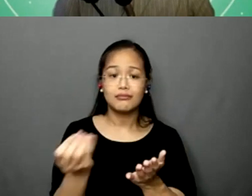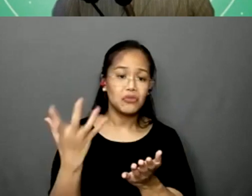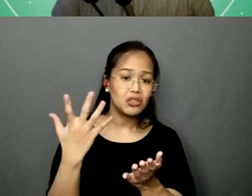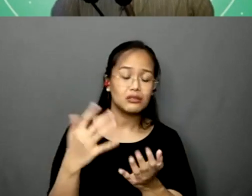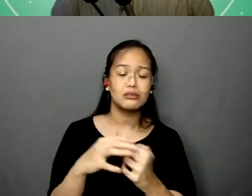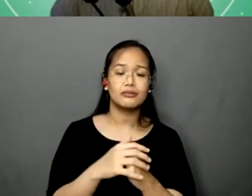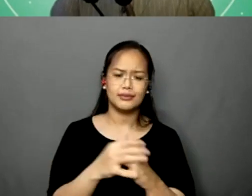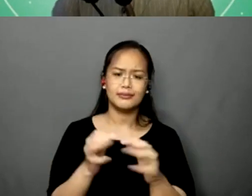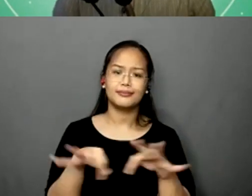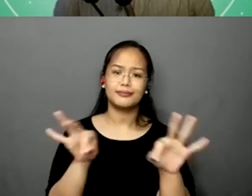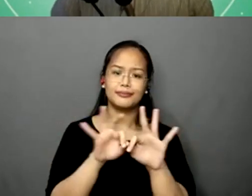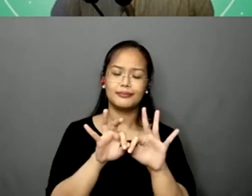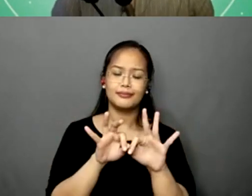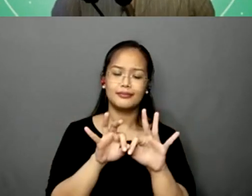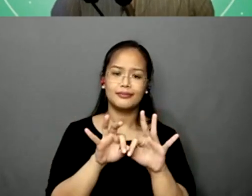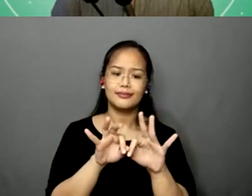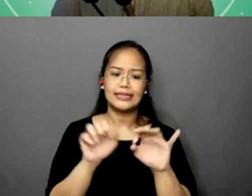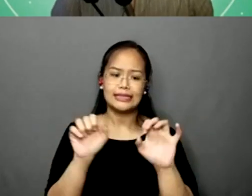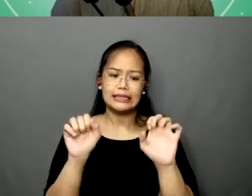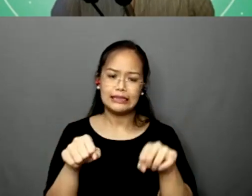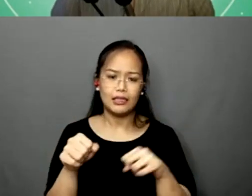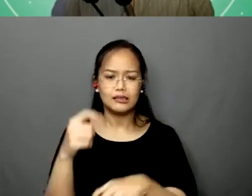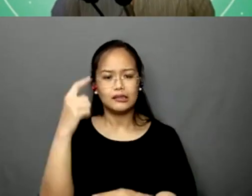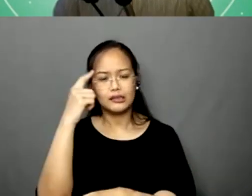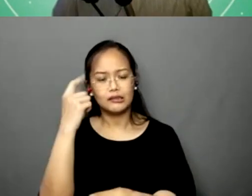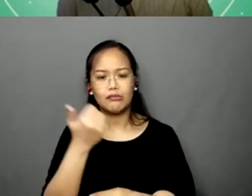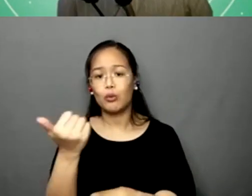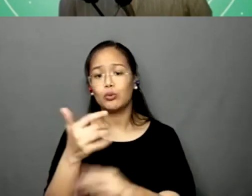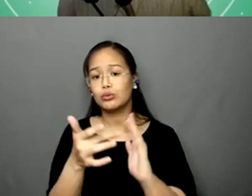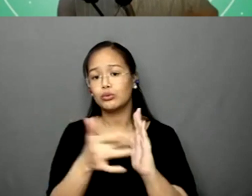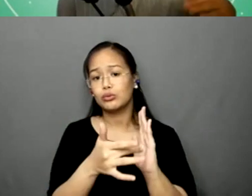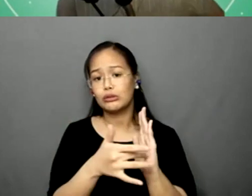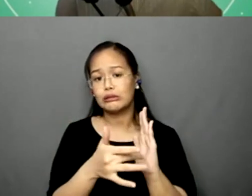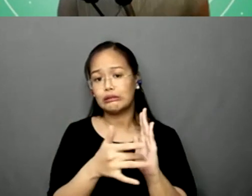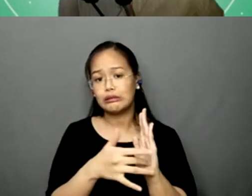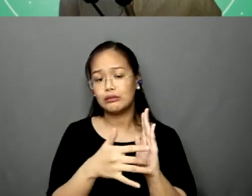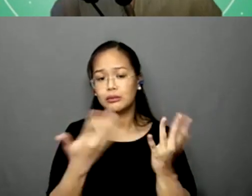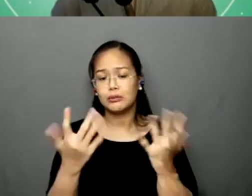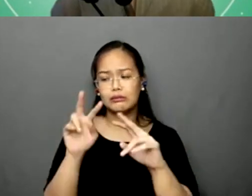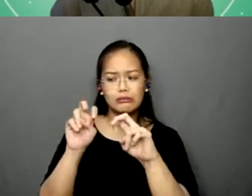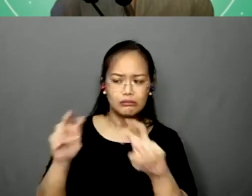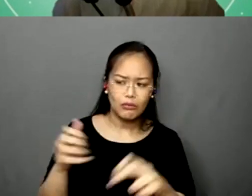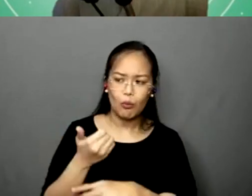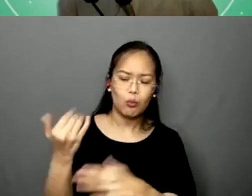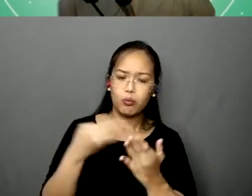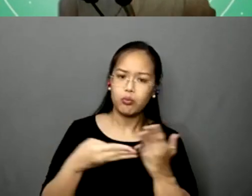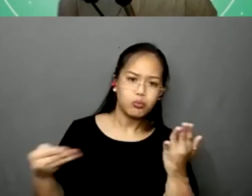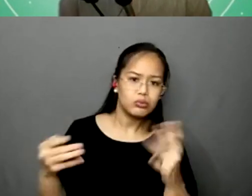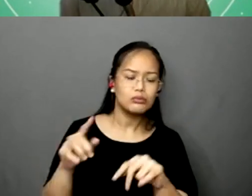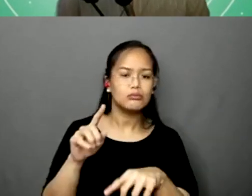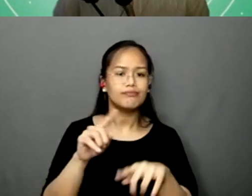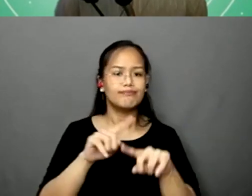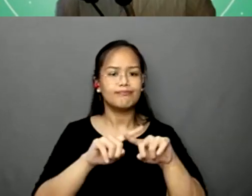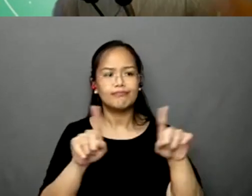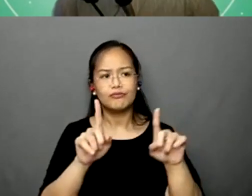and you can look into other technologies, such as maybe exploring different materials, exploring different